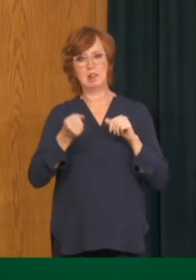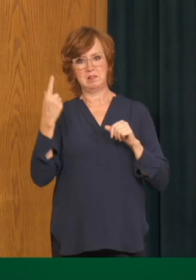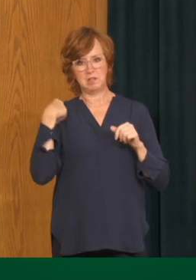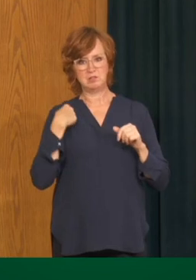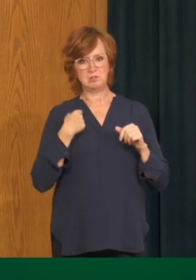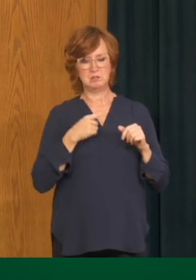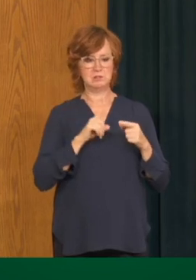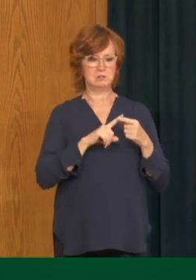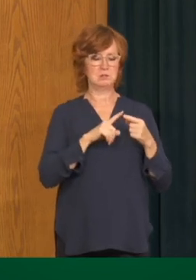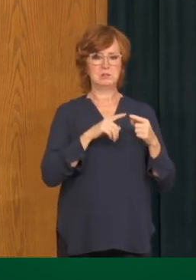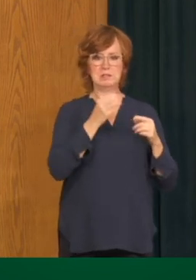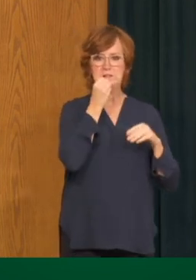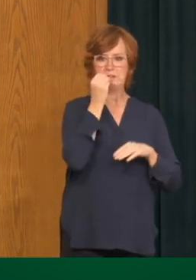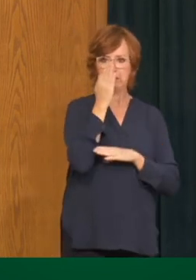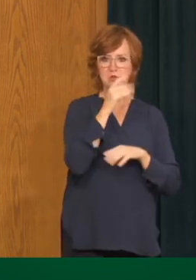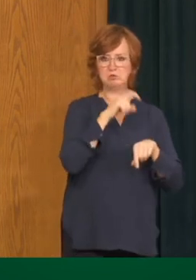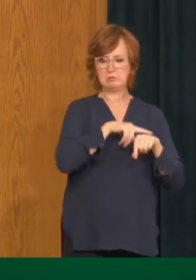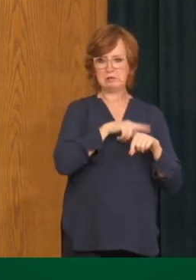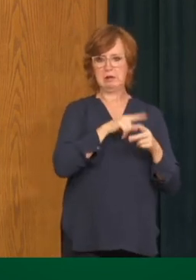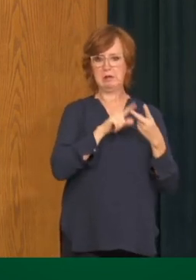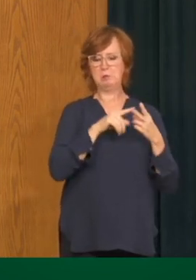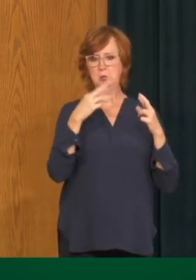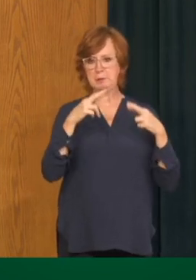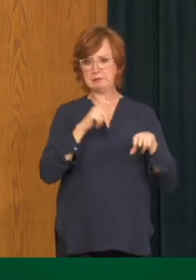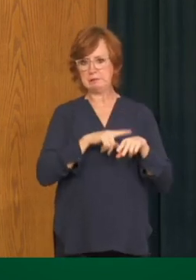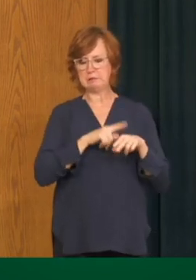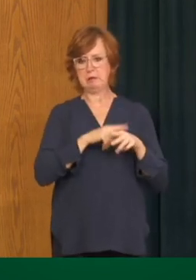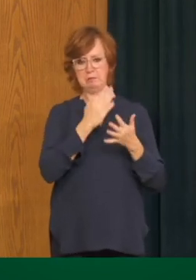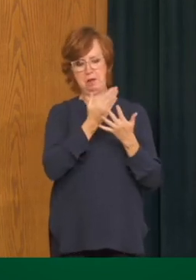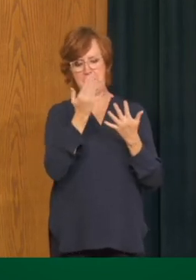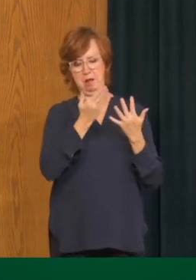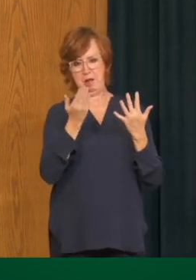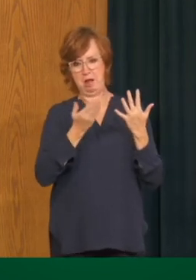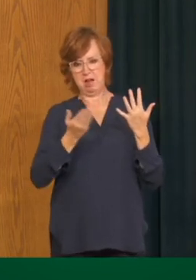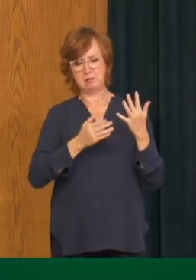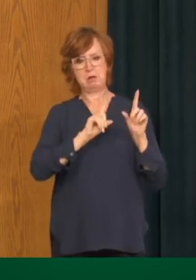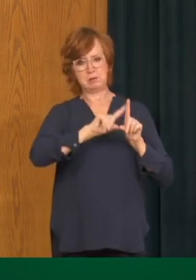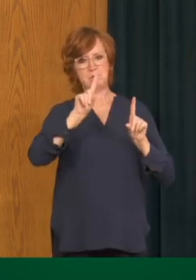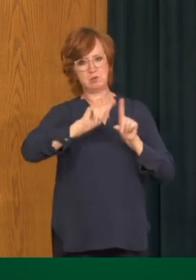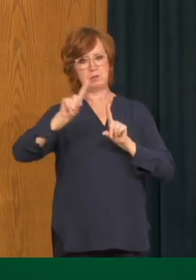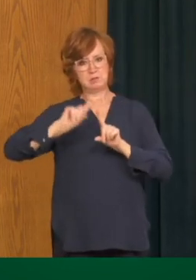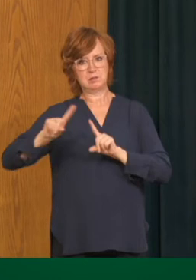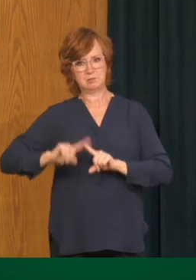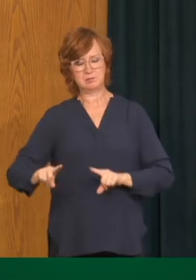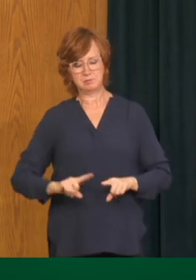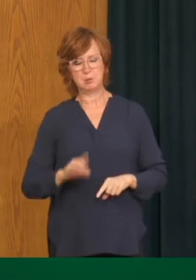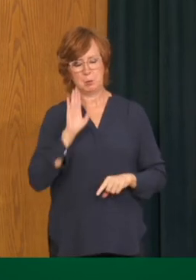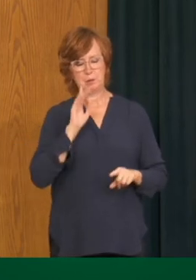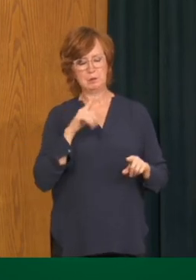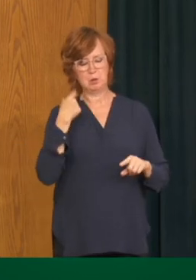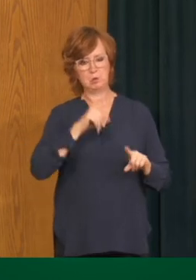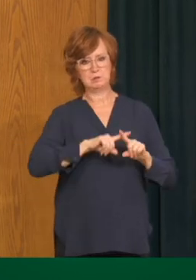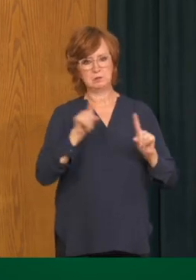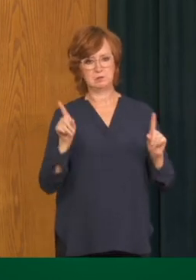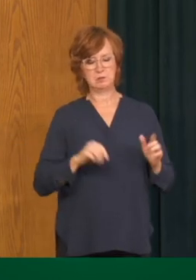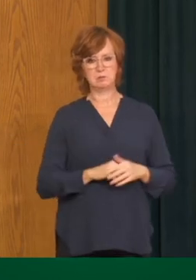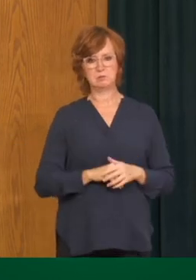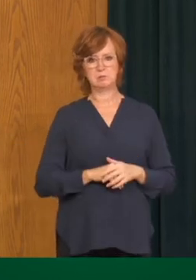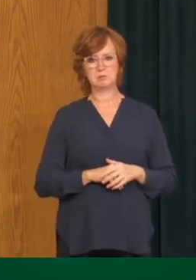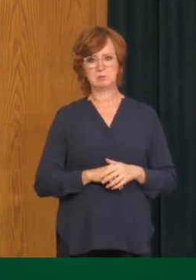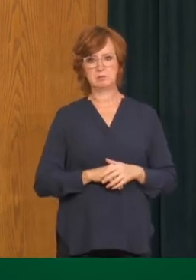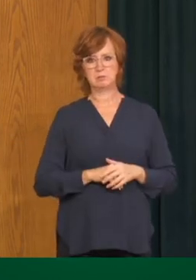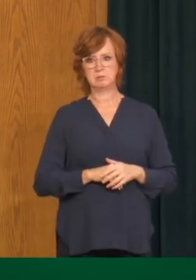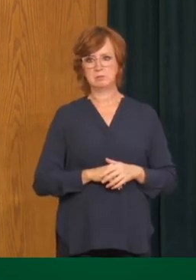those extra measures are designed to, in the rare instance of a case in class, to prevent further